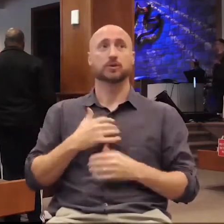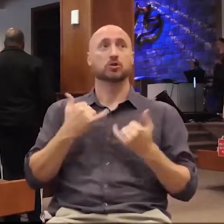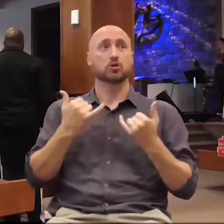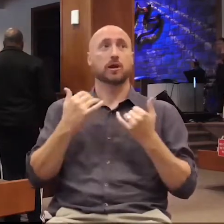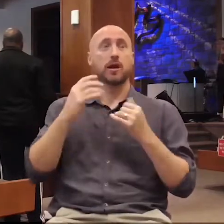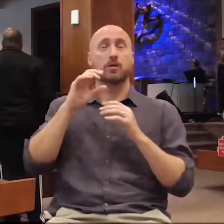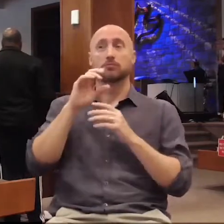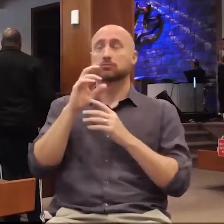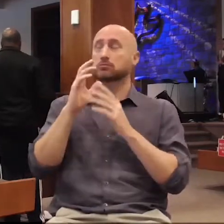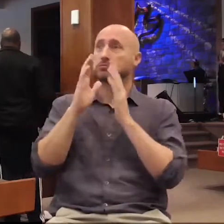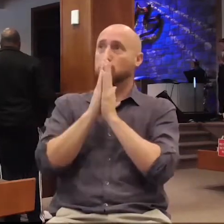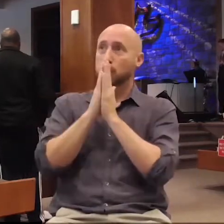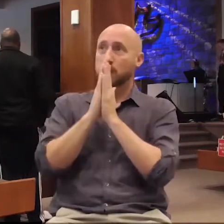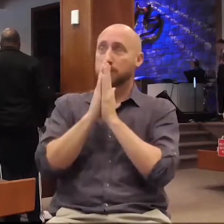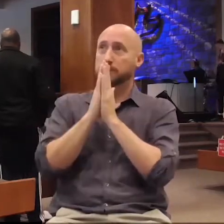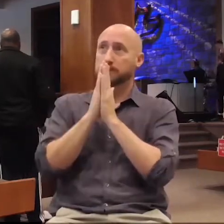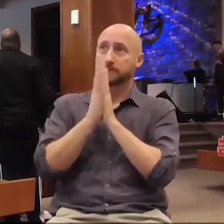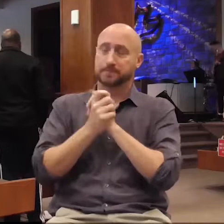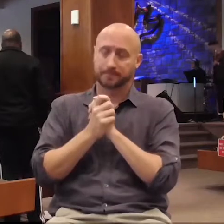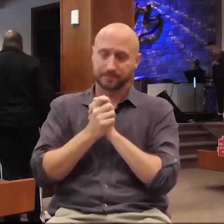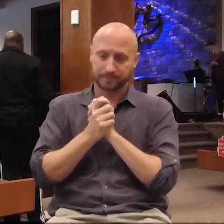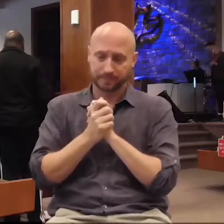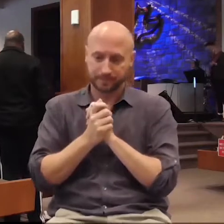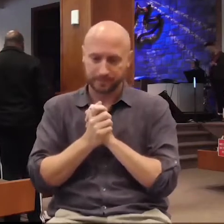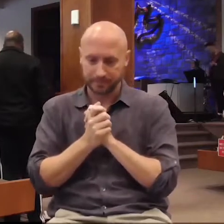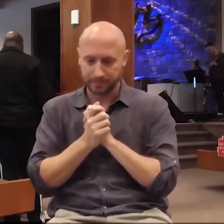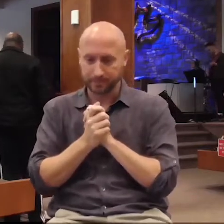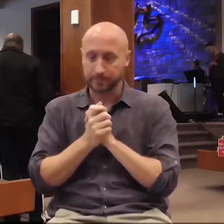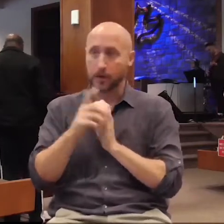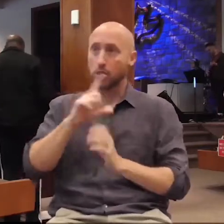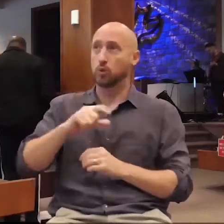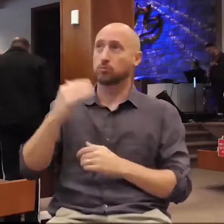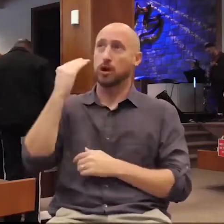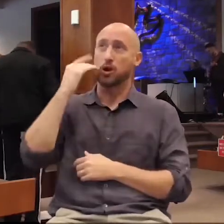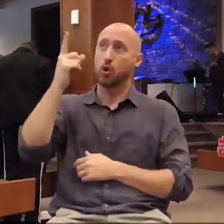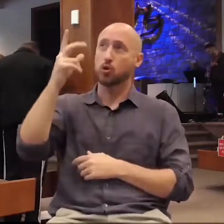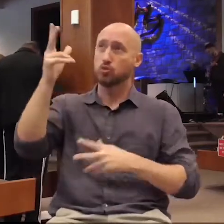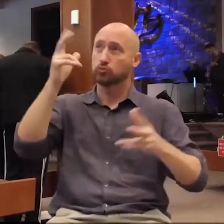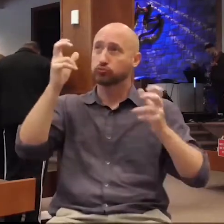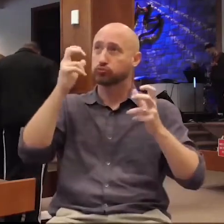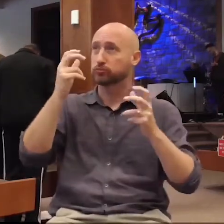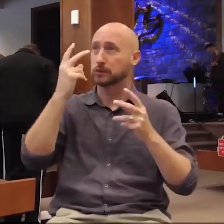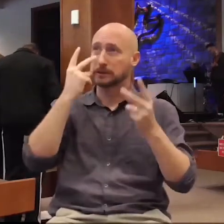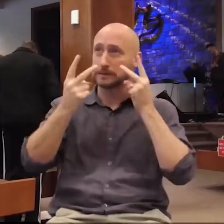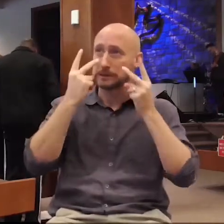love. Lord, I know you've overheard, and we set our hearts before you.